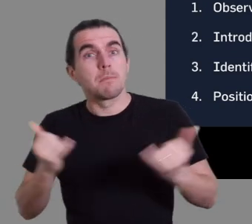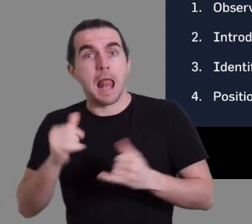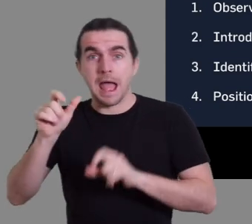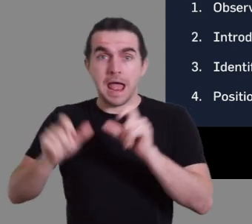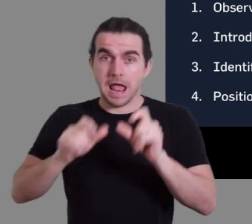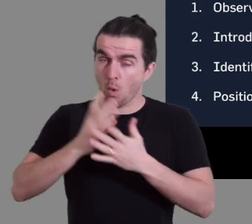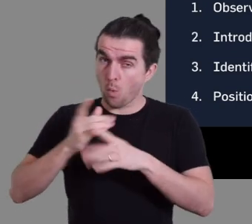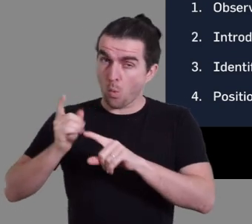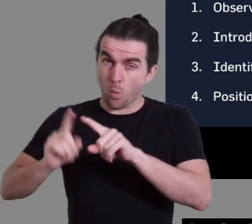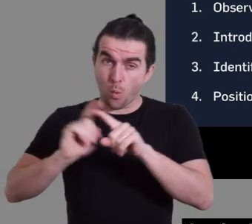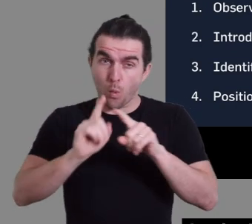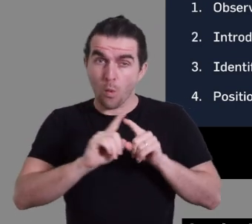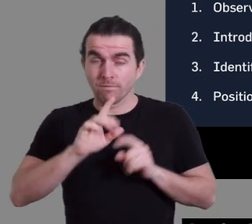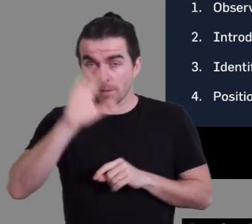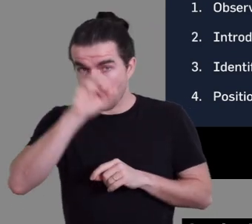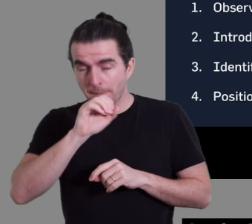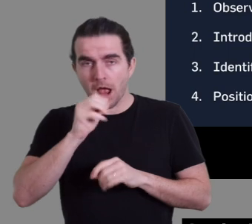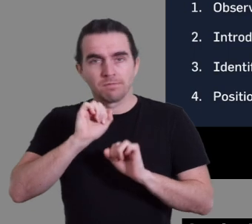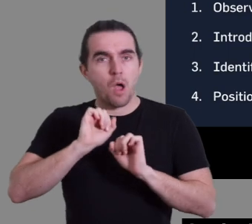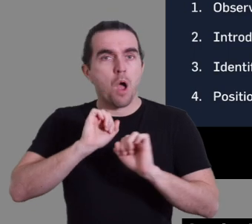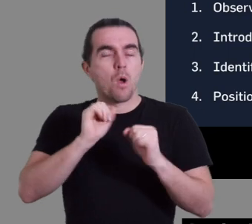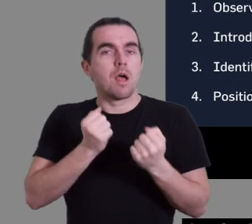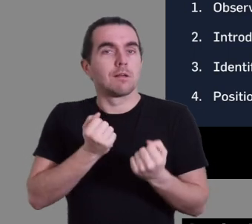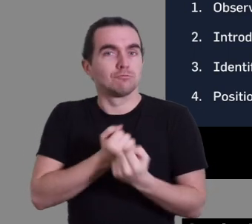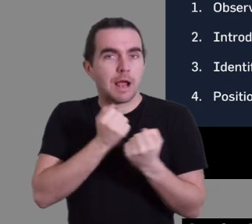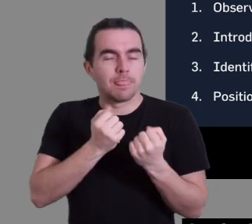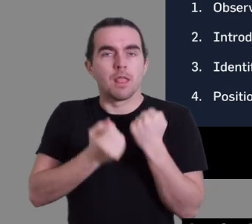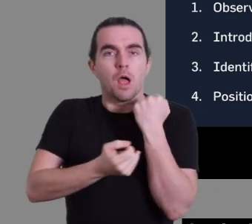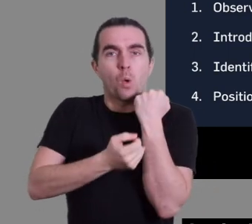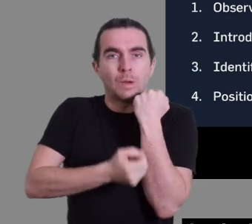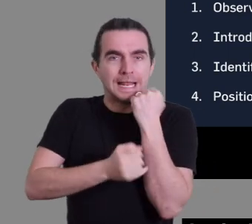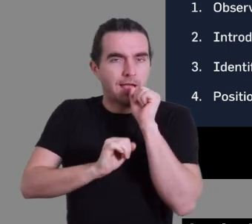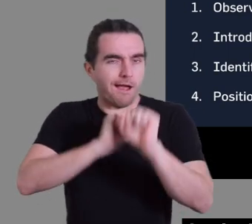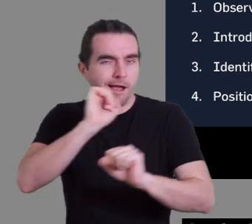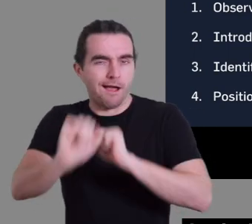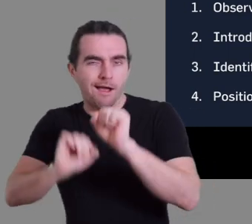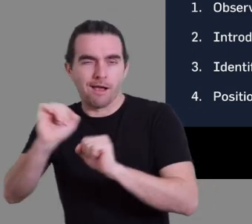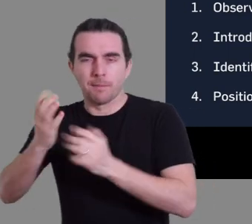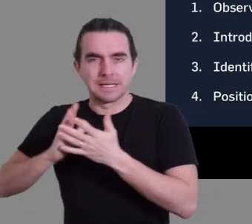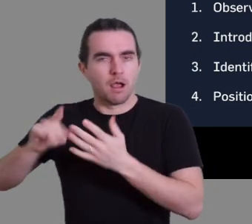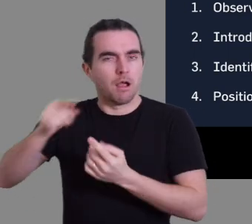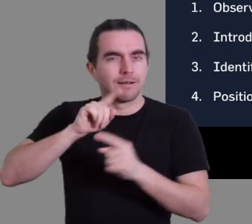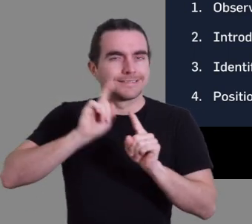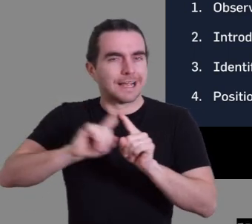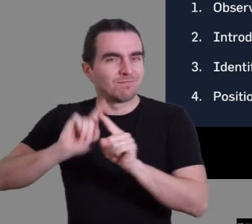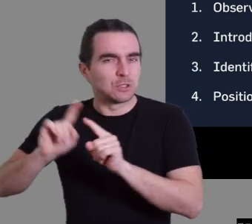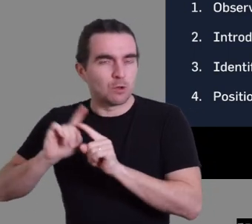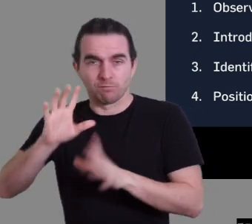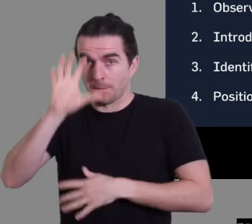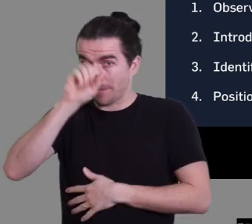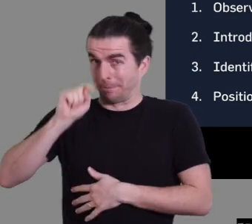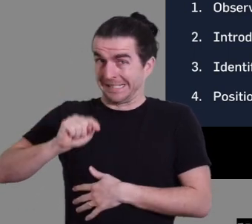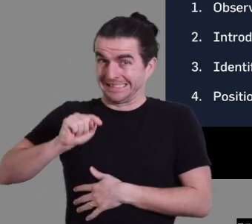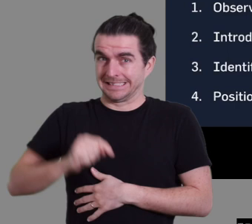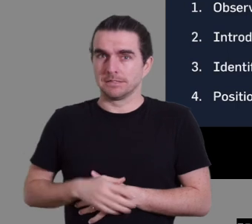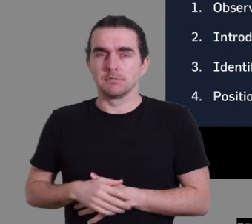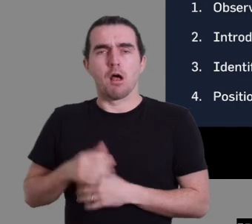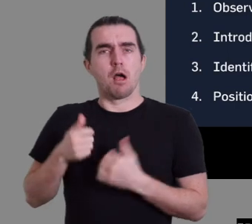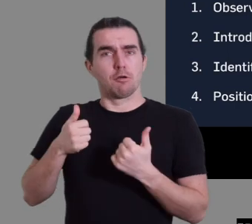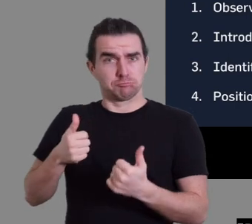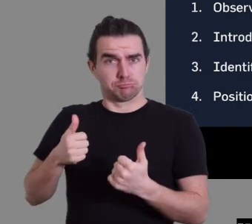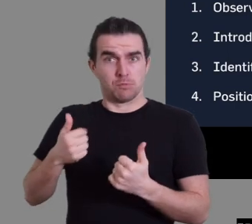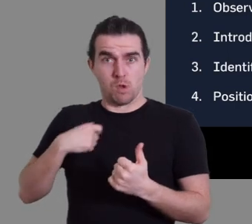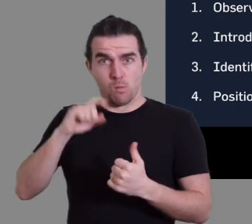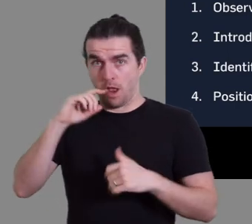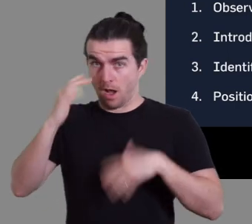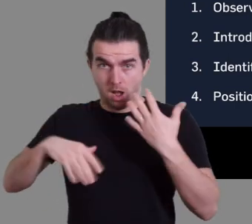so we have to bear in mind the individual strengths and weaknesses of each player. Are we, and we're obviously